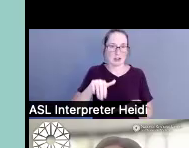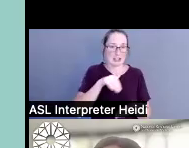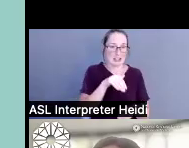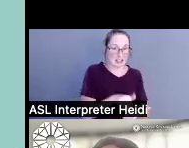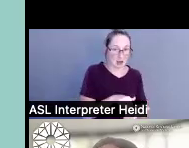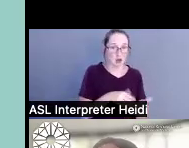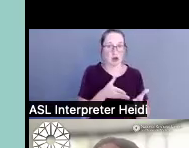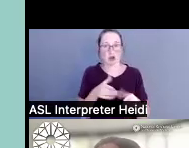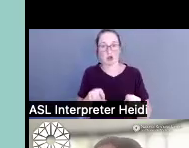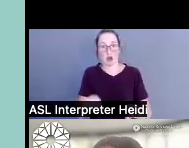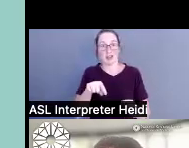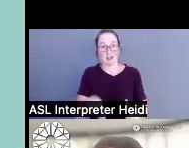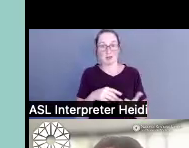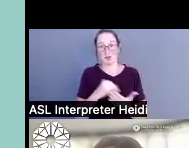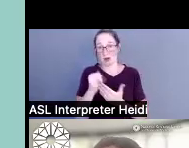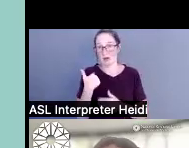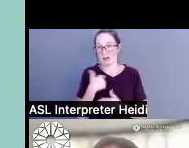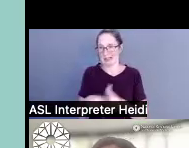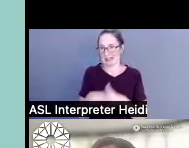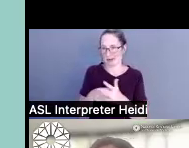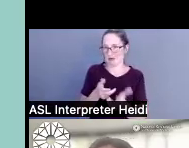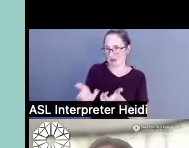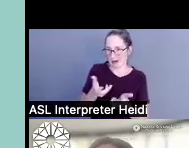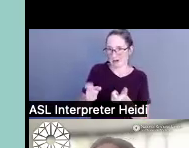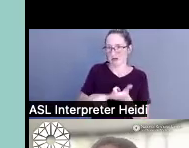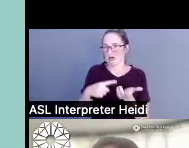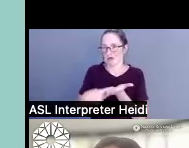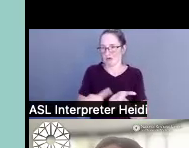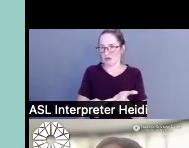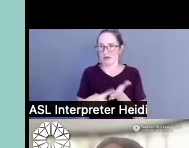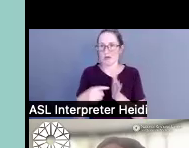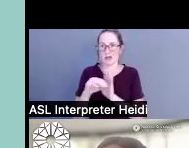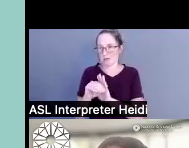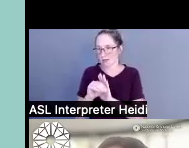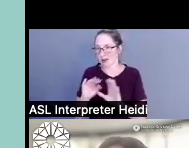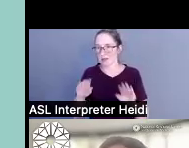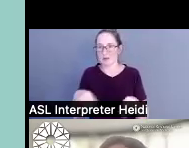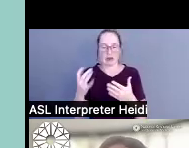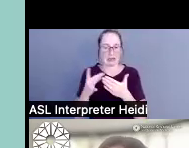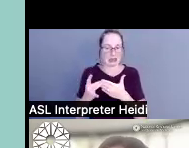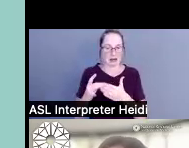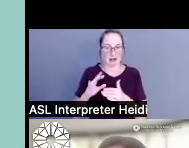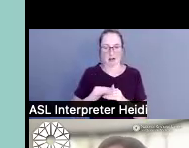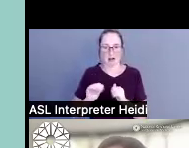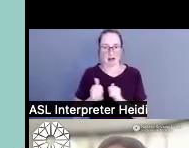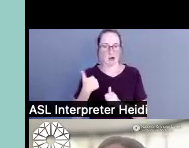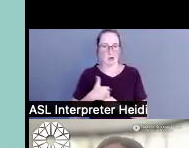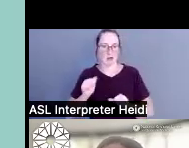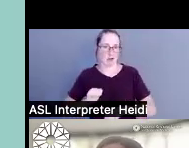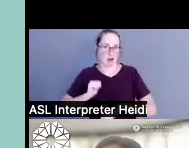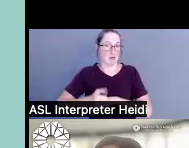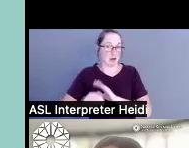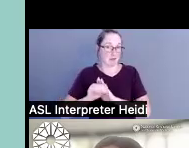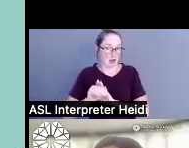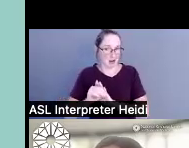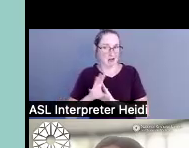this project. We had initial conversations to discuss the model and provide guidance on how to implement the model